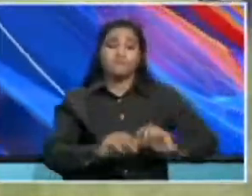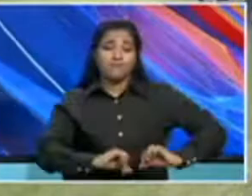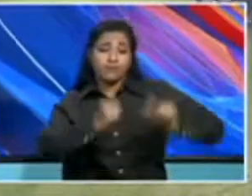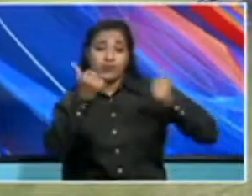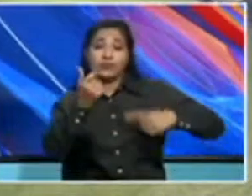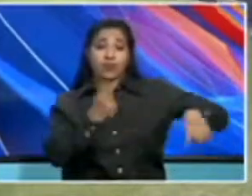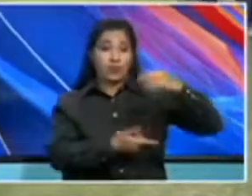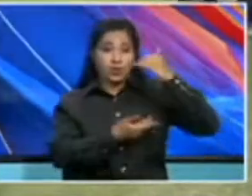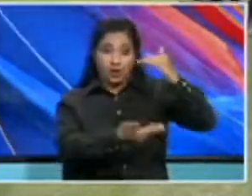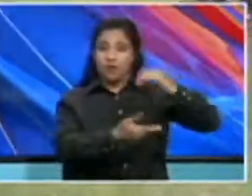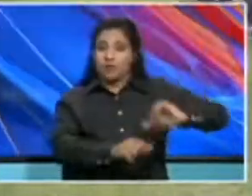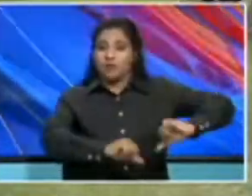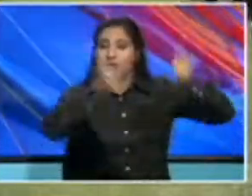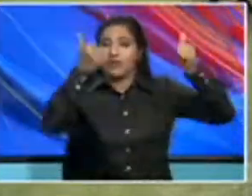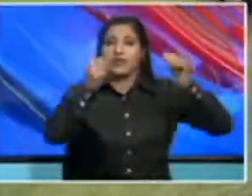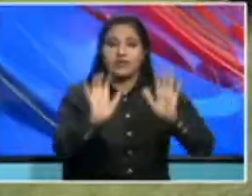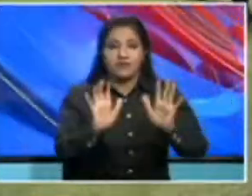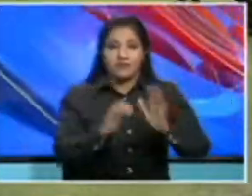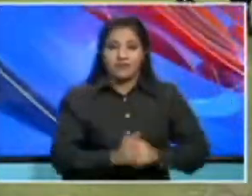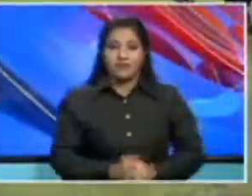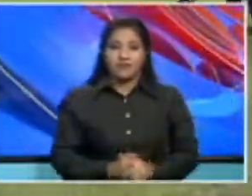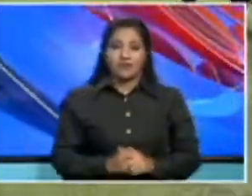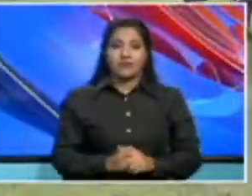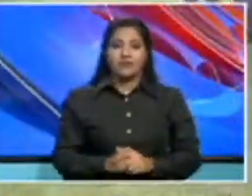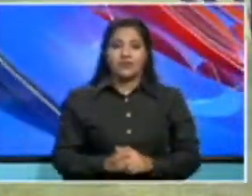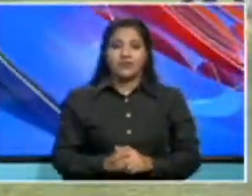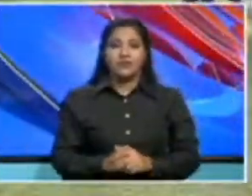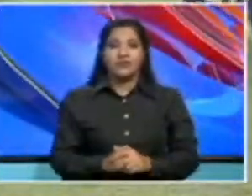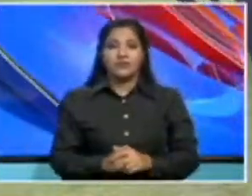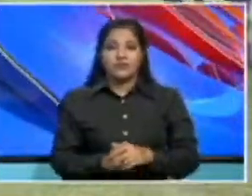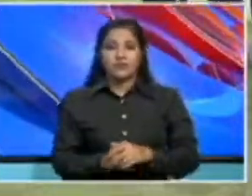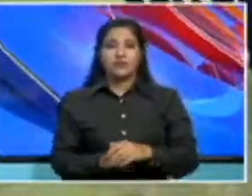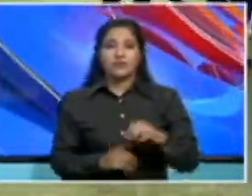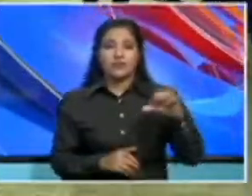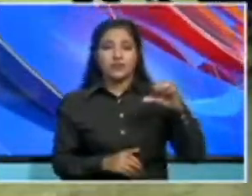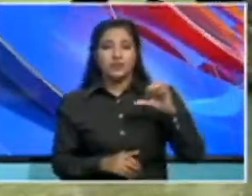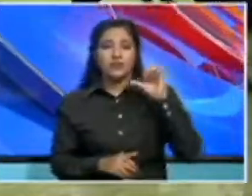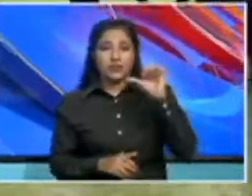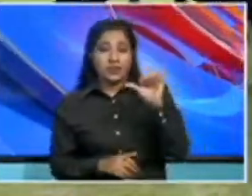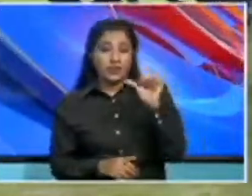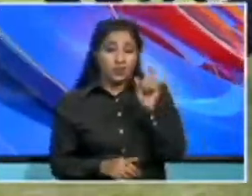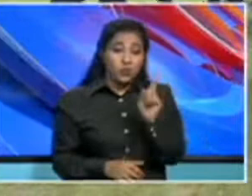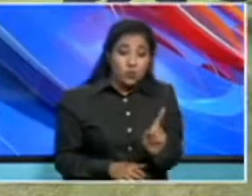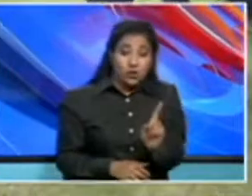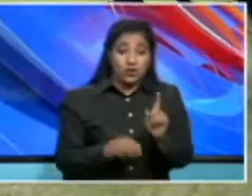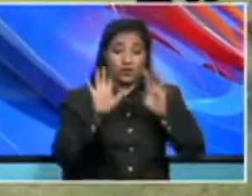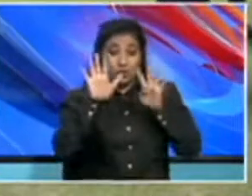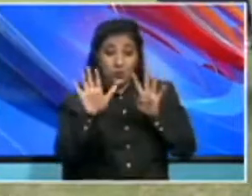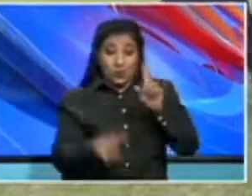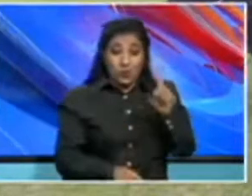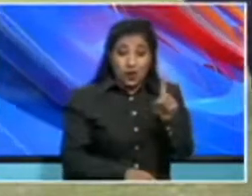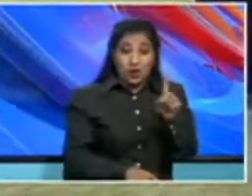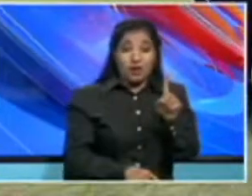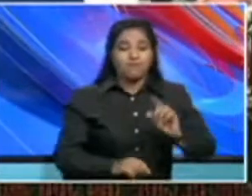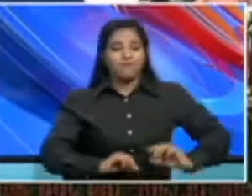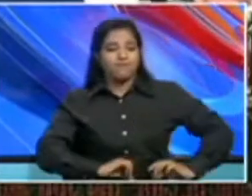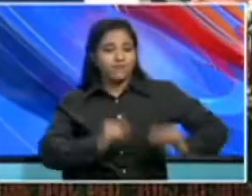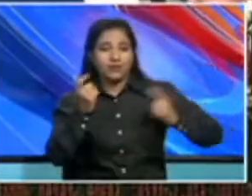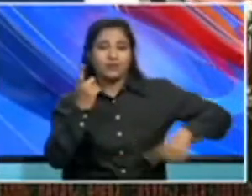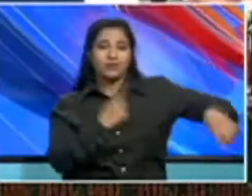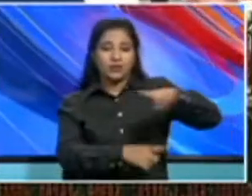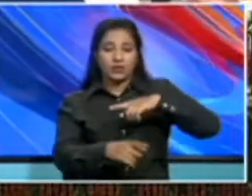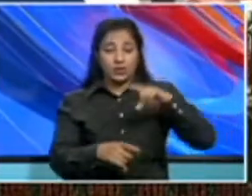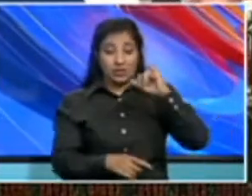were the champions. The athletes from services they won 91 gold medals and a total of close to